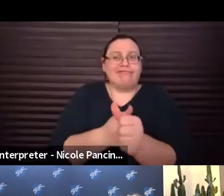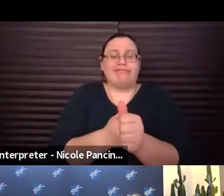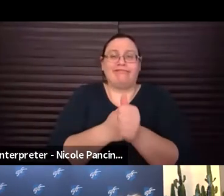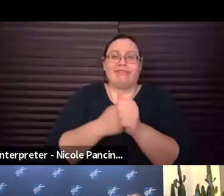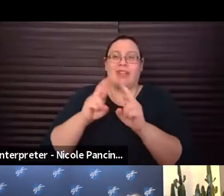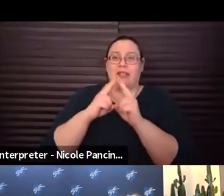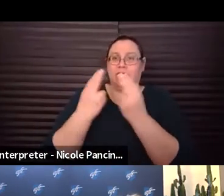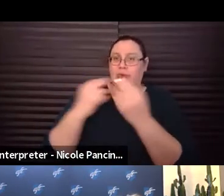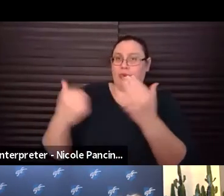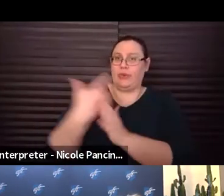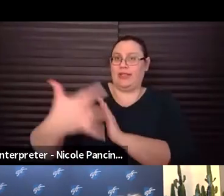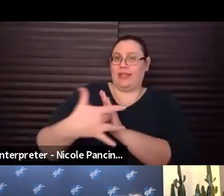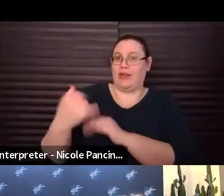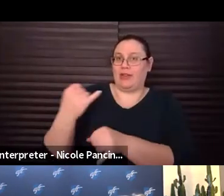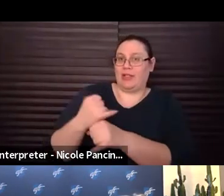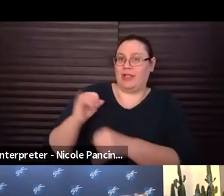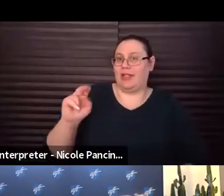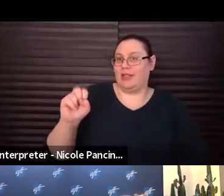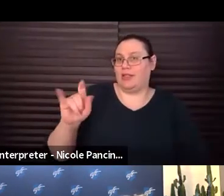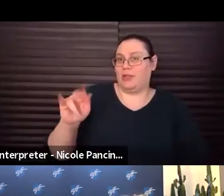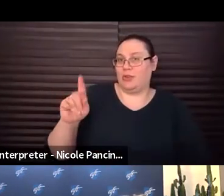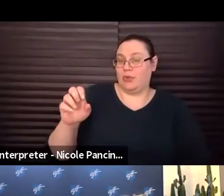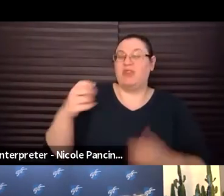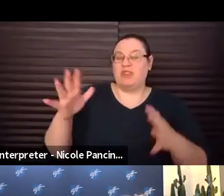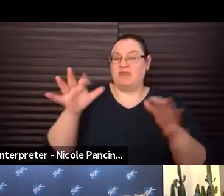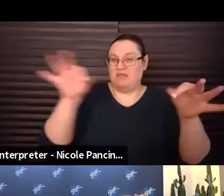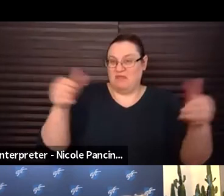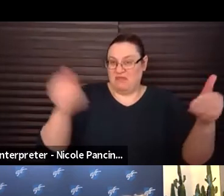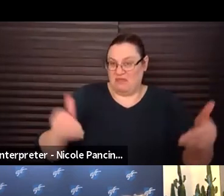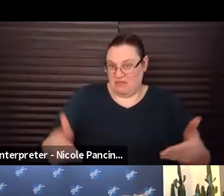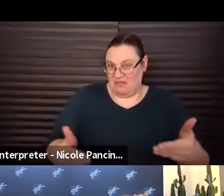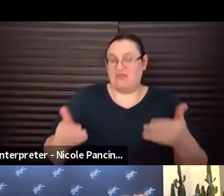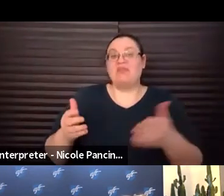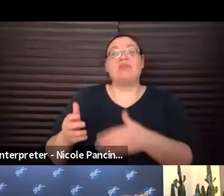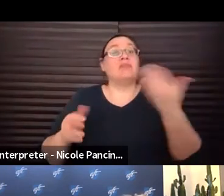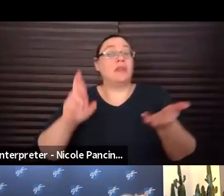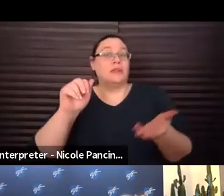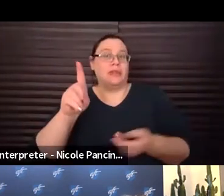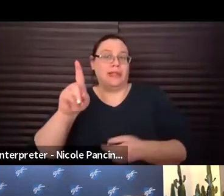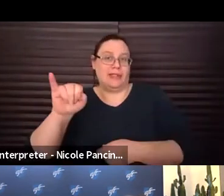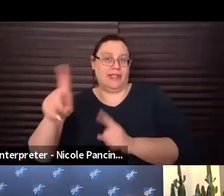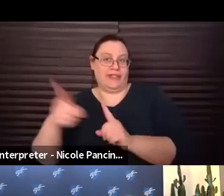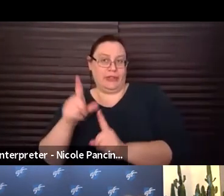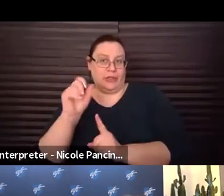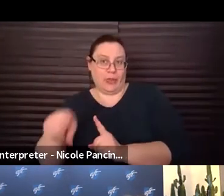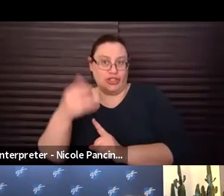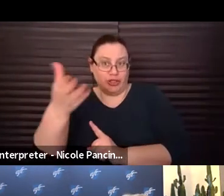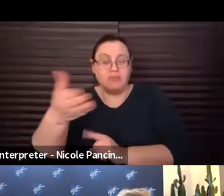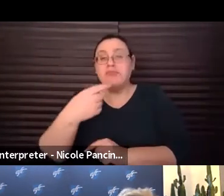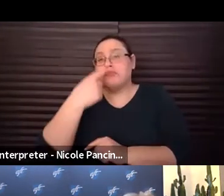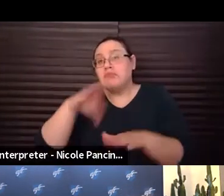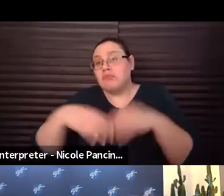technology institute. So with that under our belt, I'm going to turn to you first, Randi. I'd love for you to make some